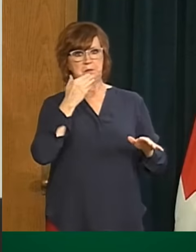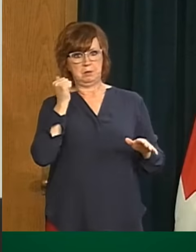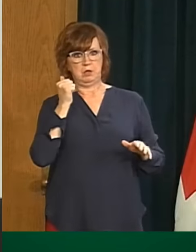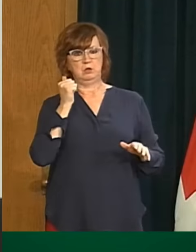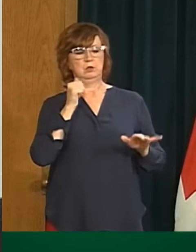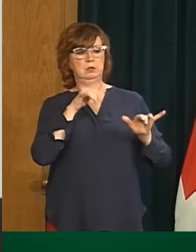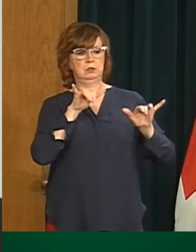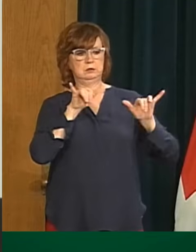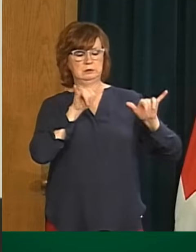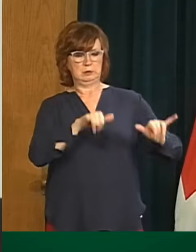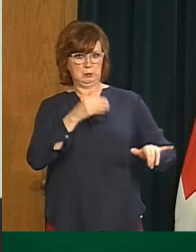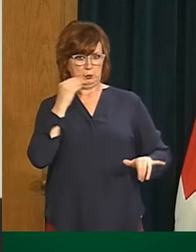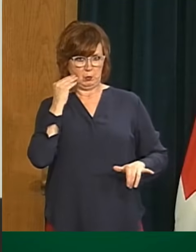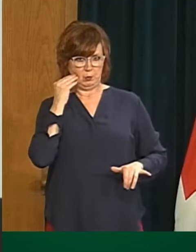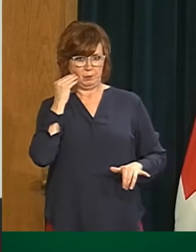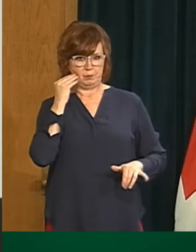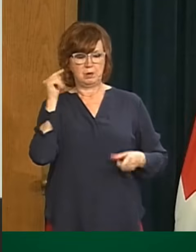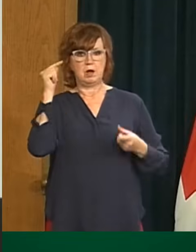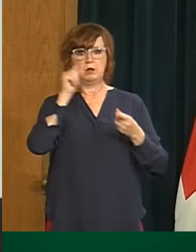down.